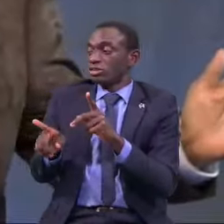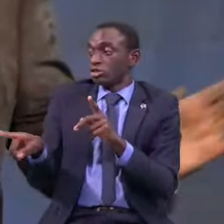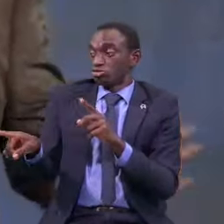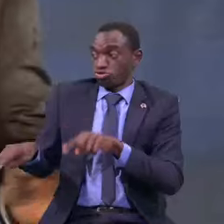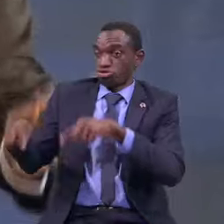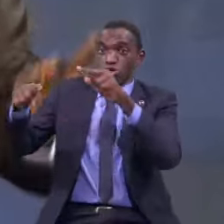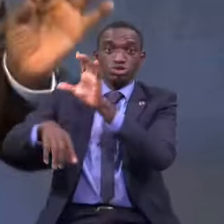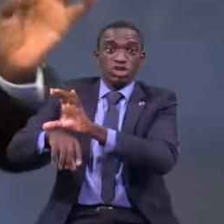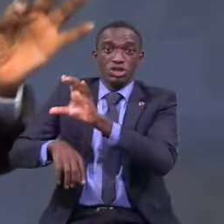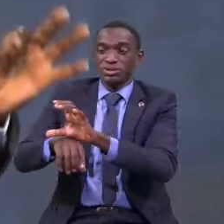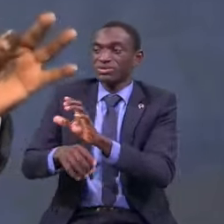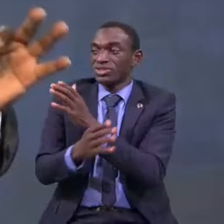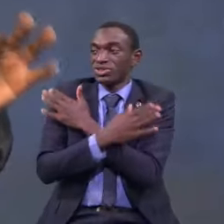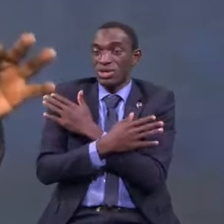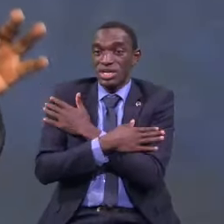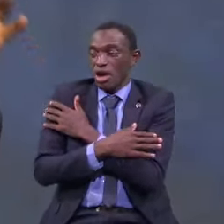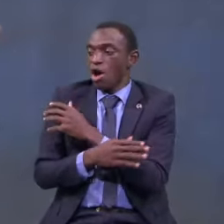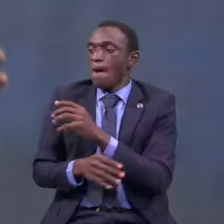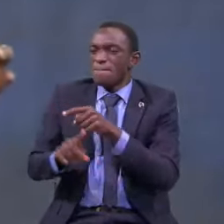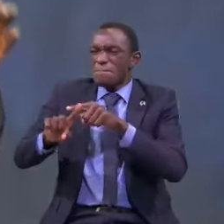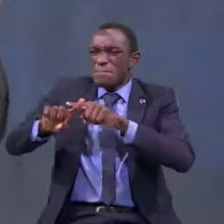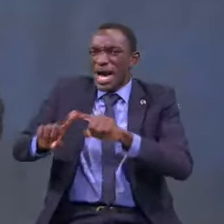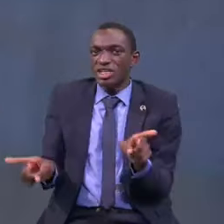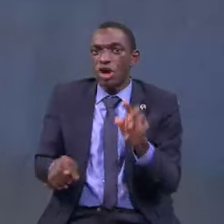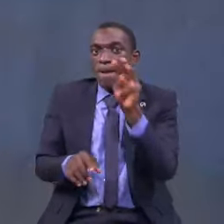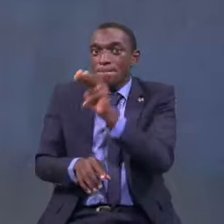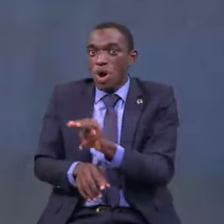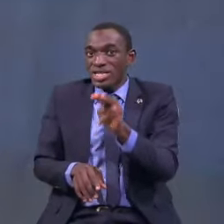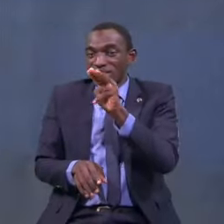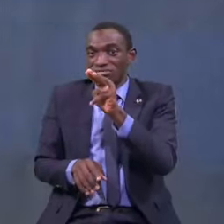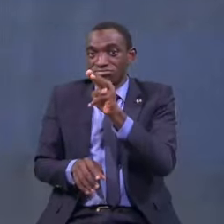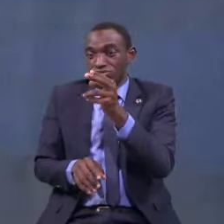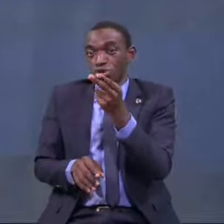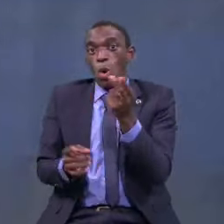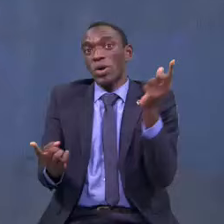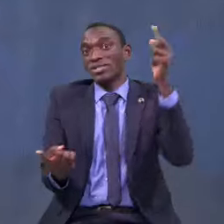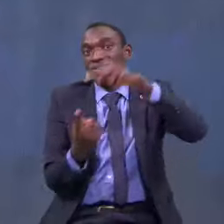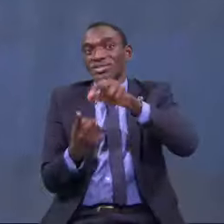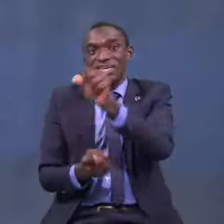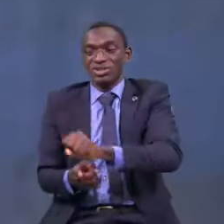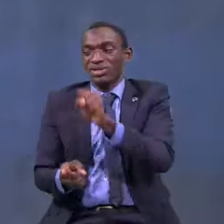to Saturday they are in the idol shrine.